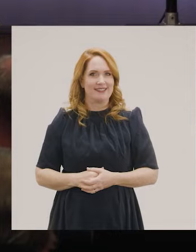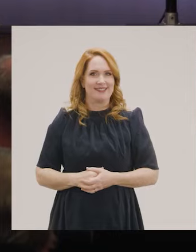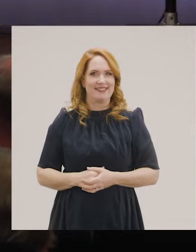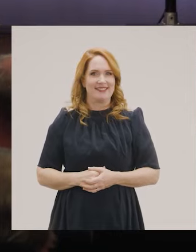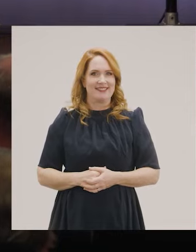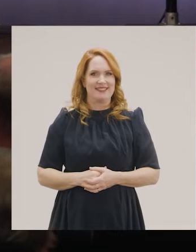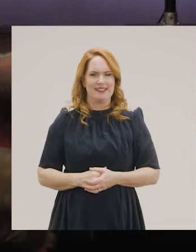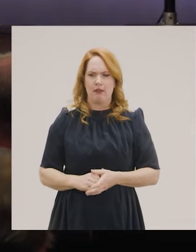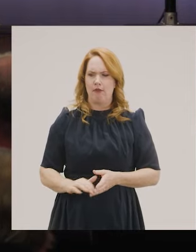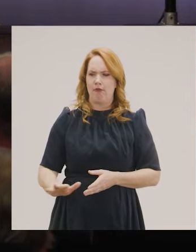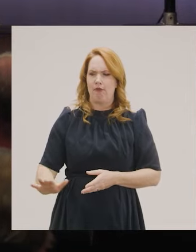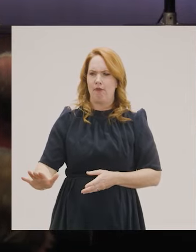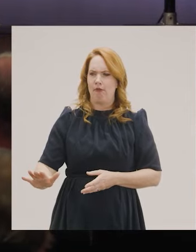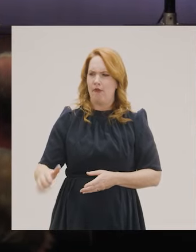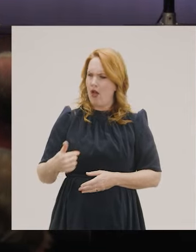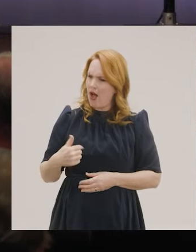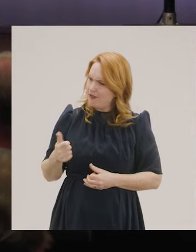Mine.